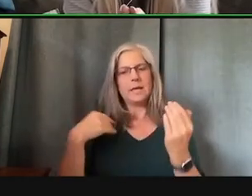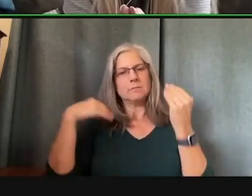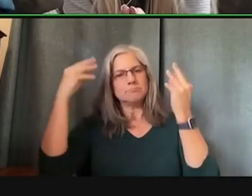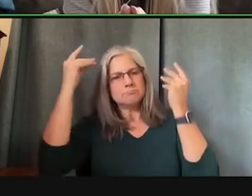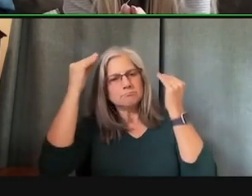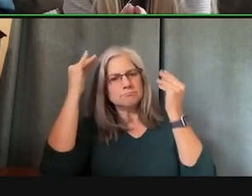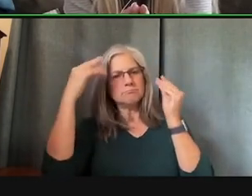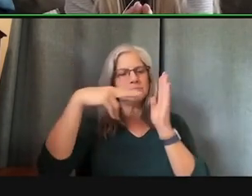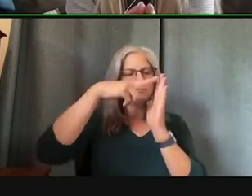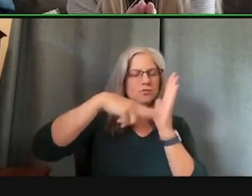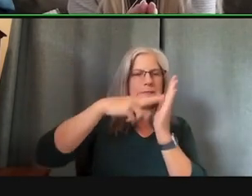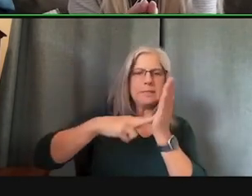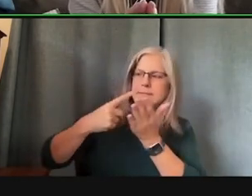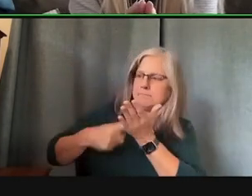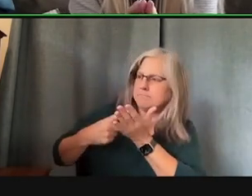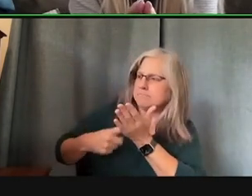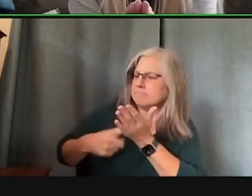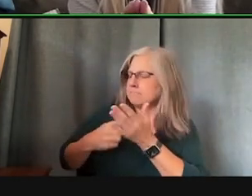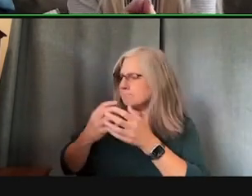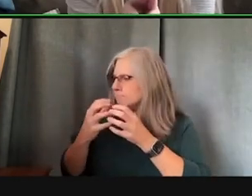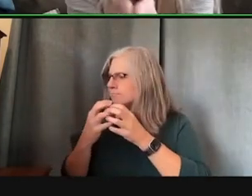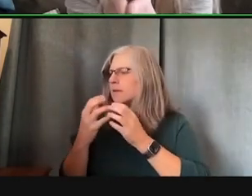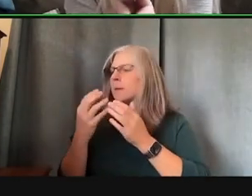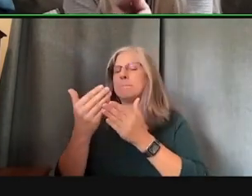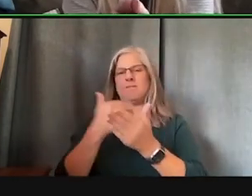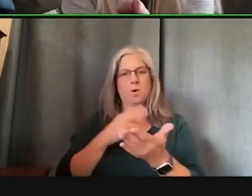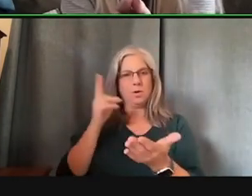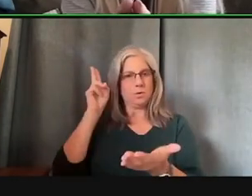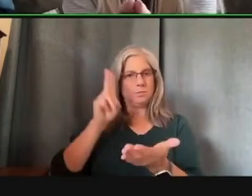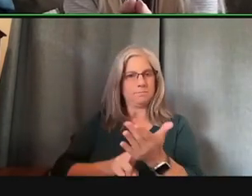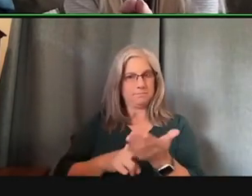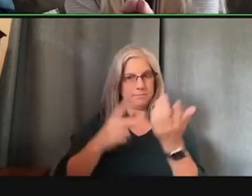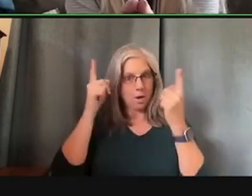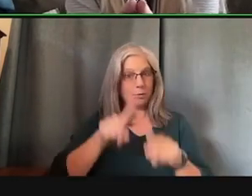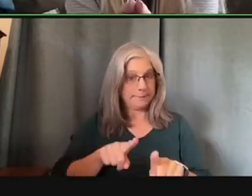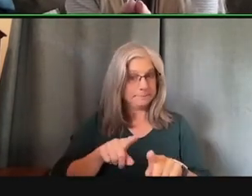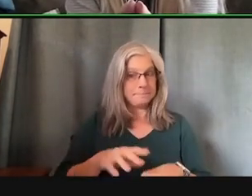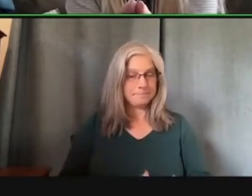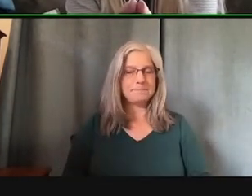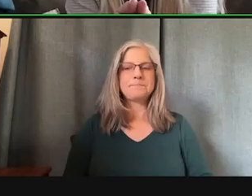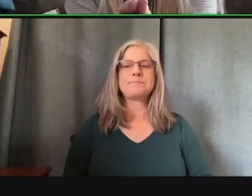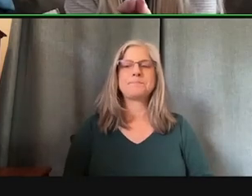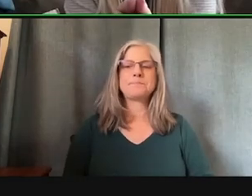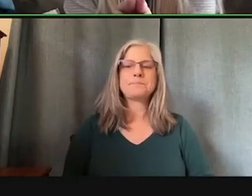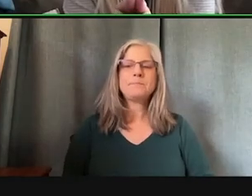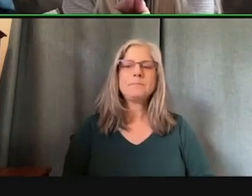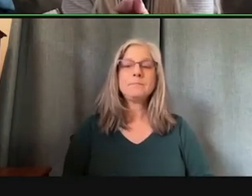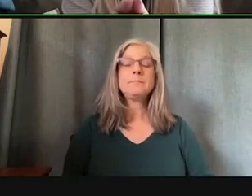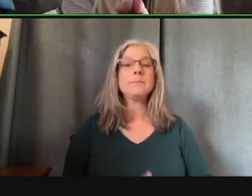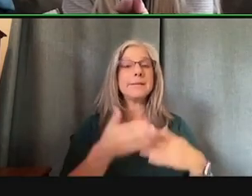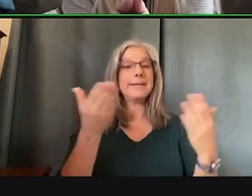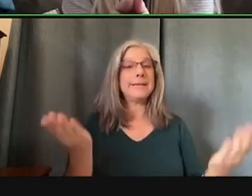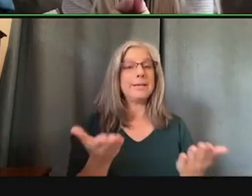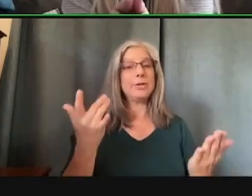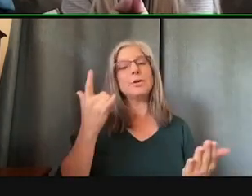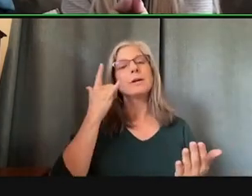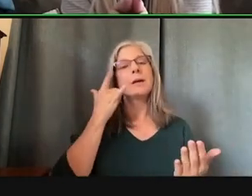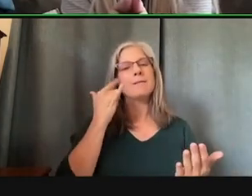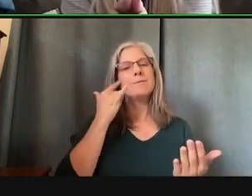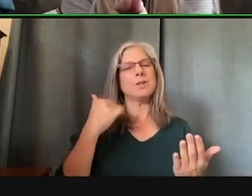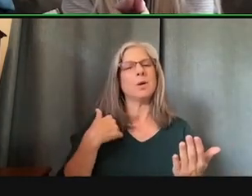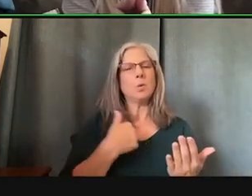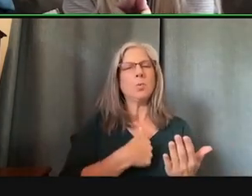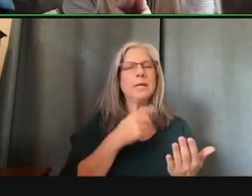it over and digest it before you sign consent. So here in California, we sign a